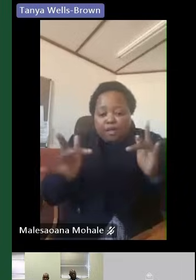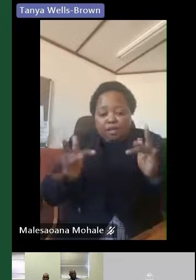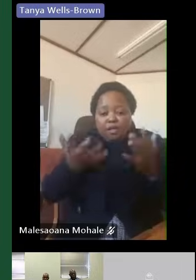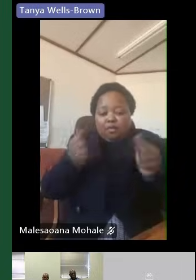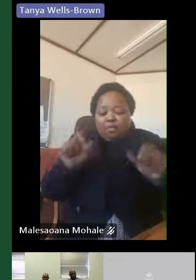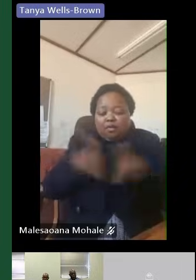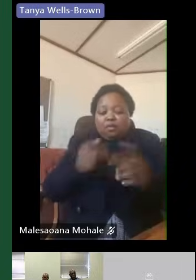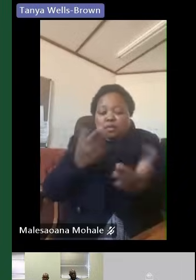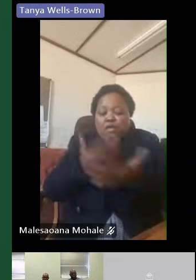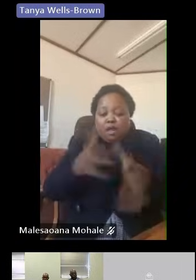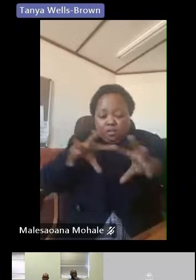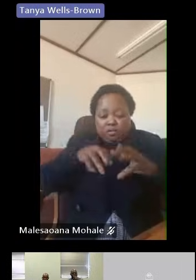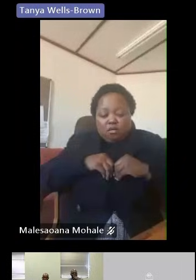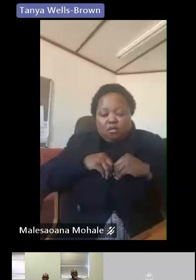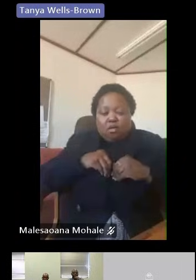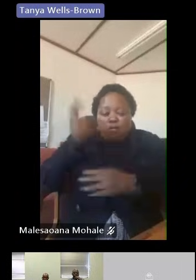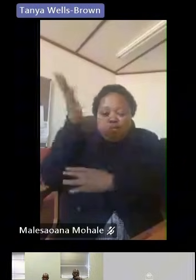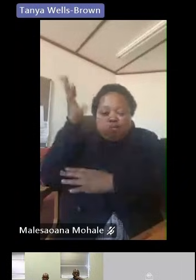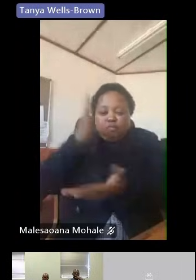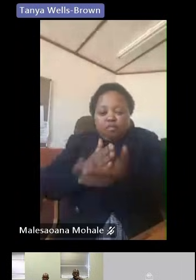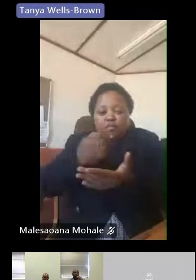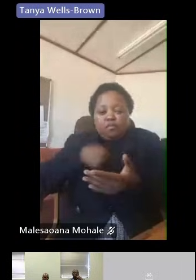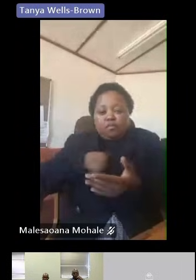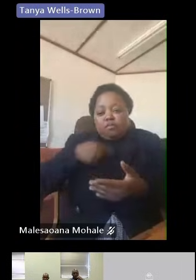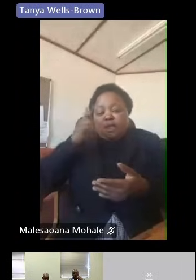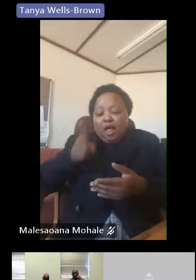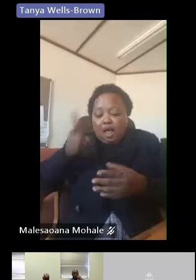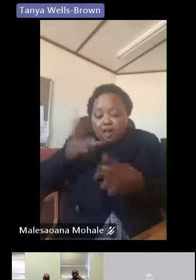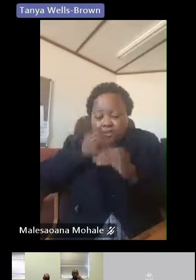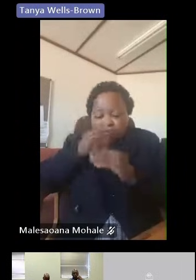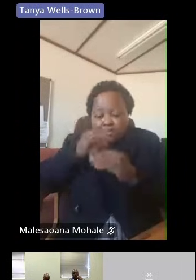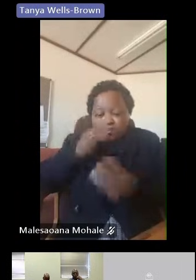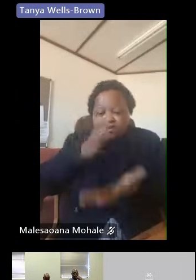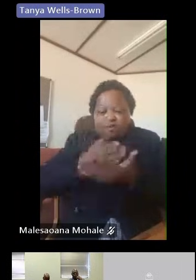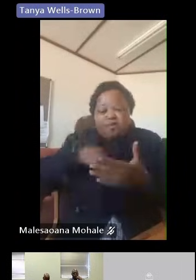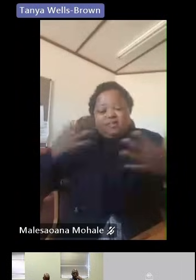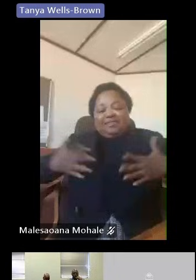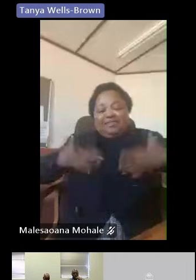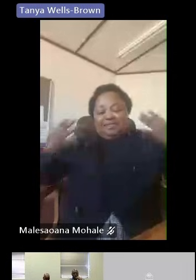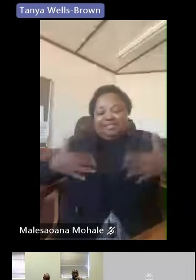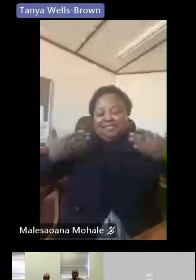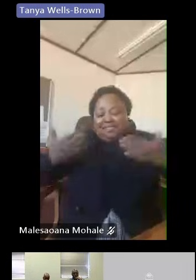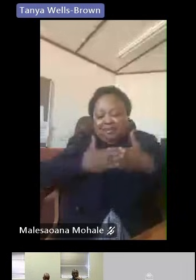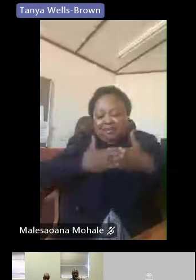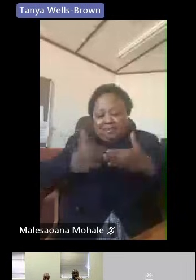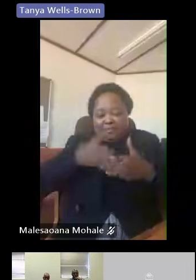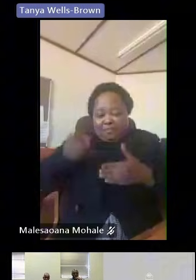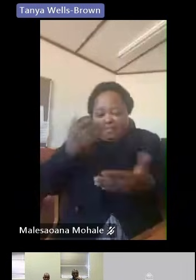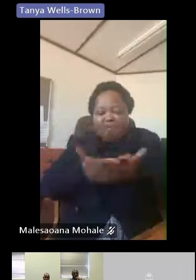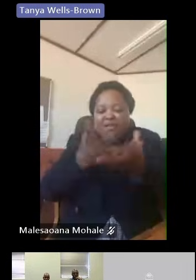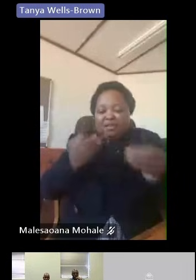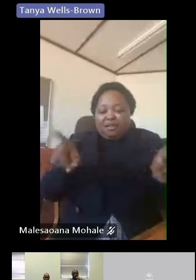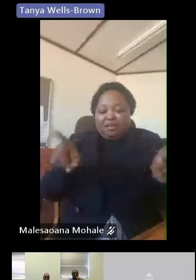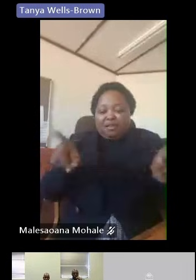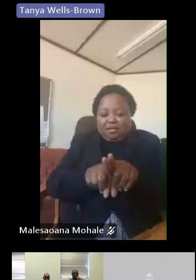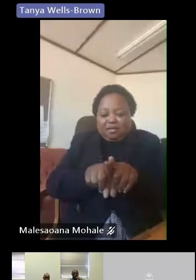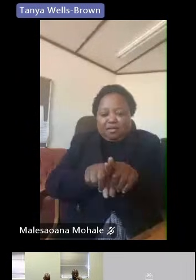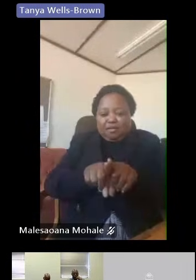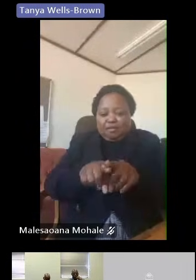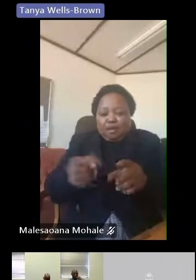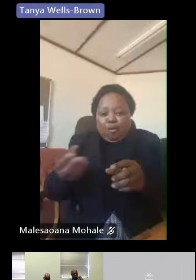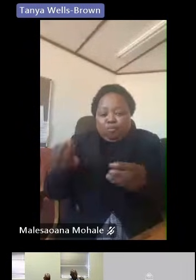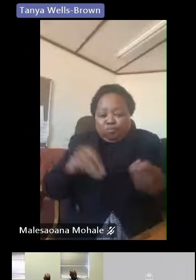And again, I reiterate, it's my absolute pleasure to attend today and provide early findings of